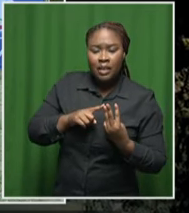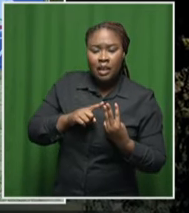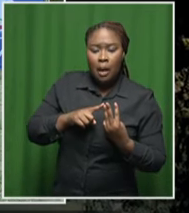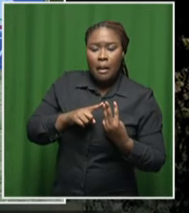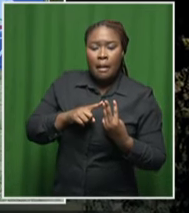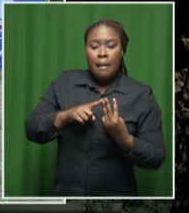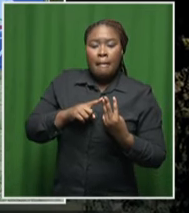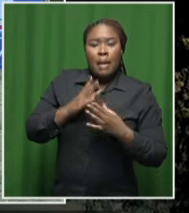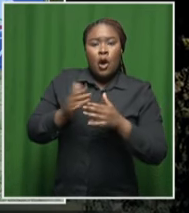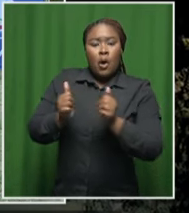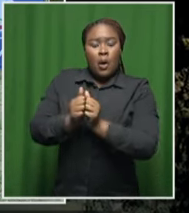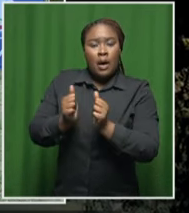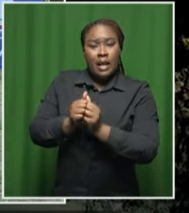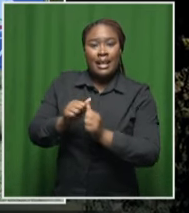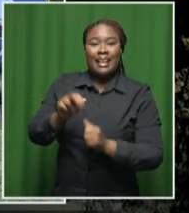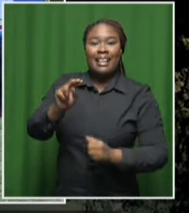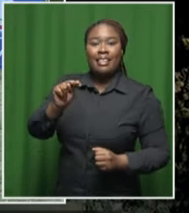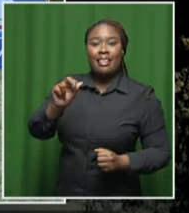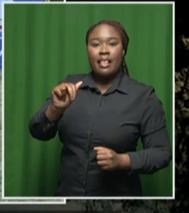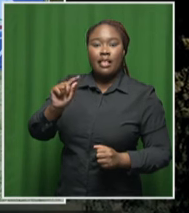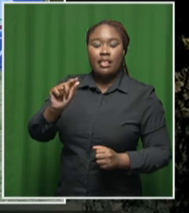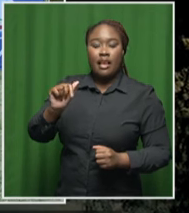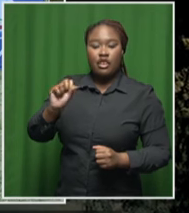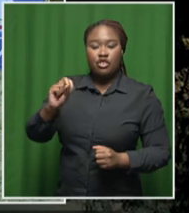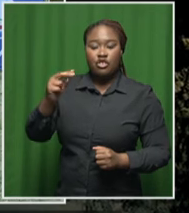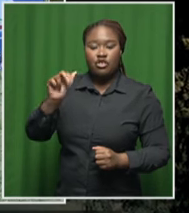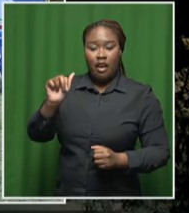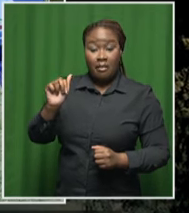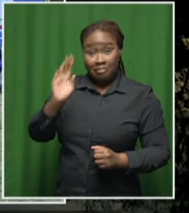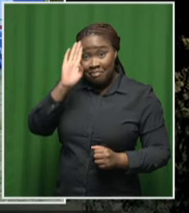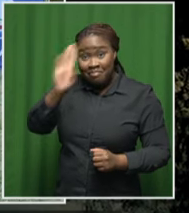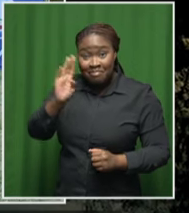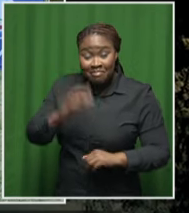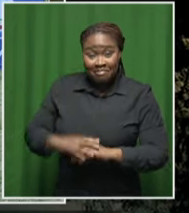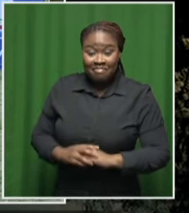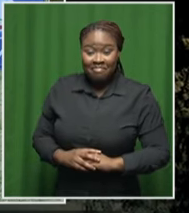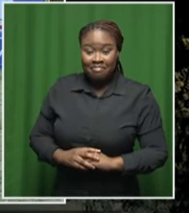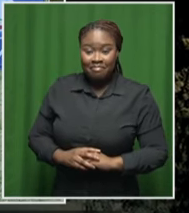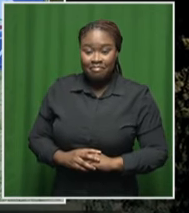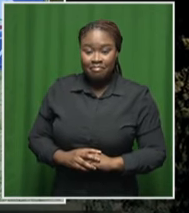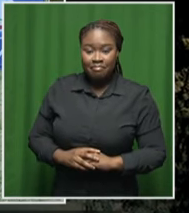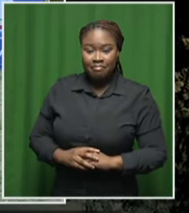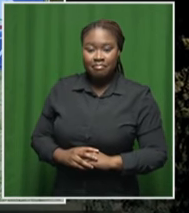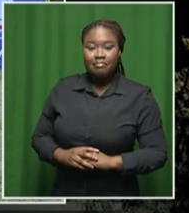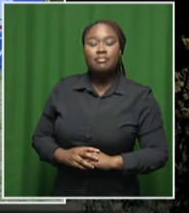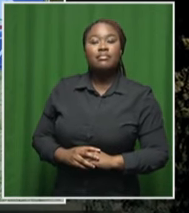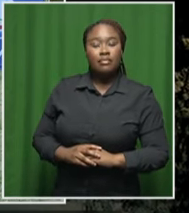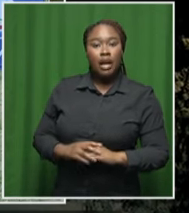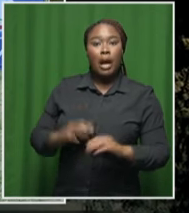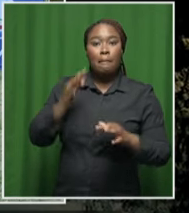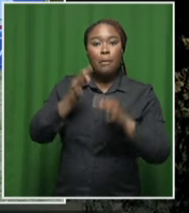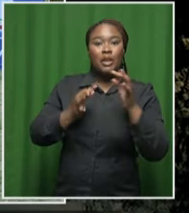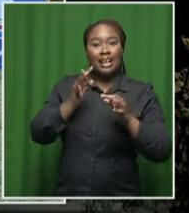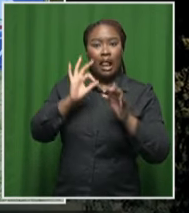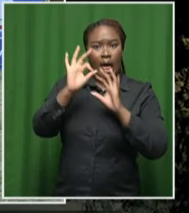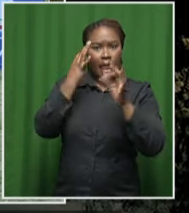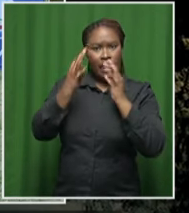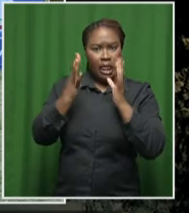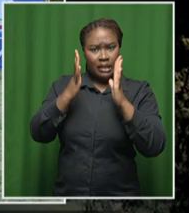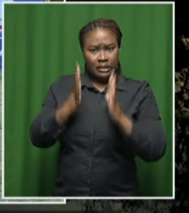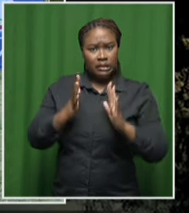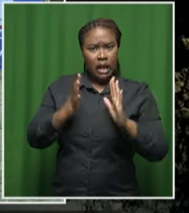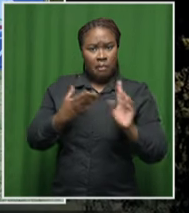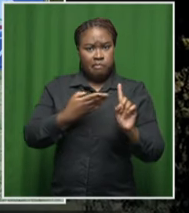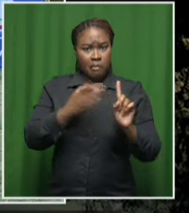where my other colleague Natasha Piri is standing by. Natasha, good morning to you. I believe you have a political analyst with you this morning.